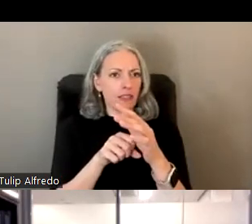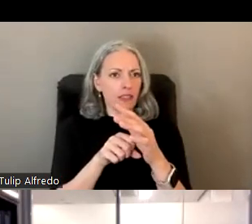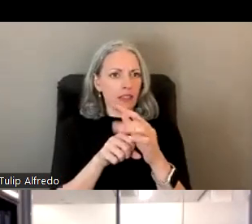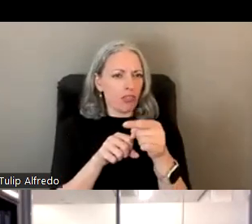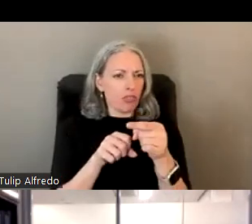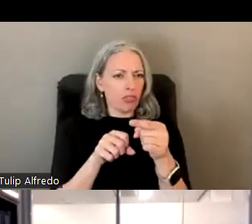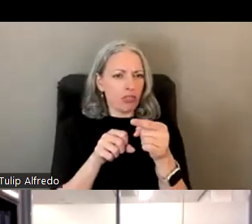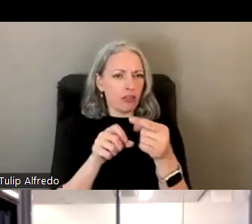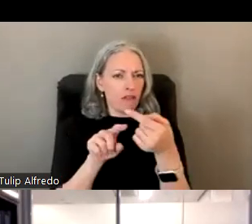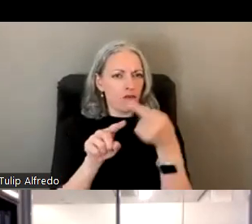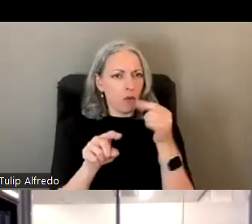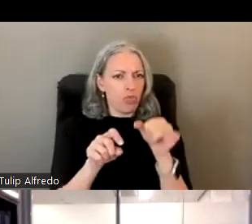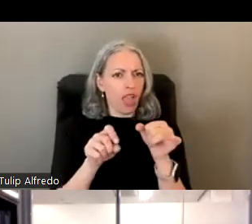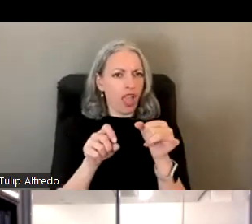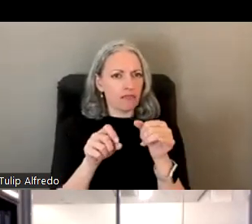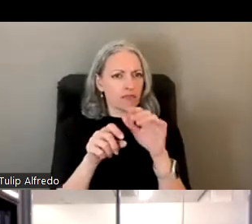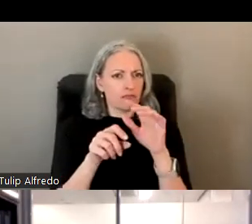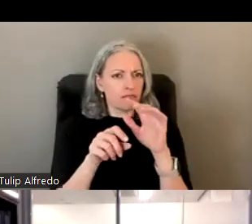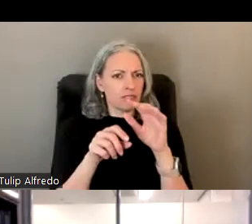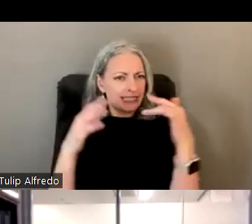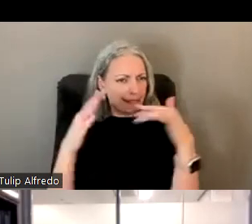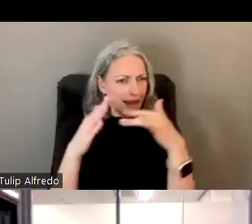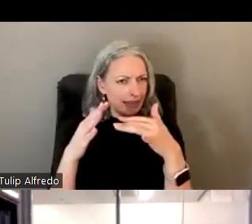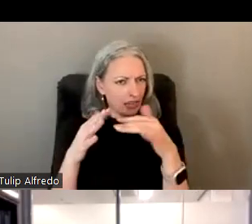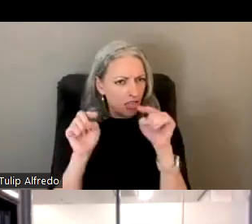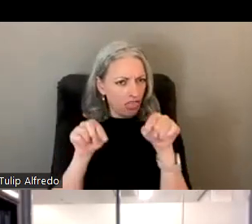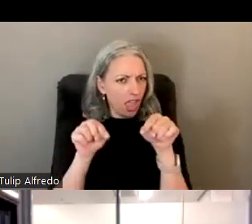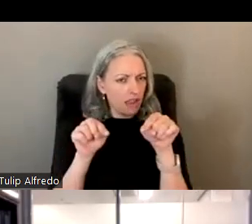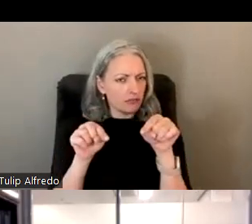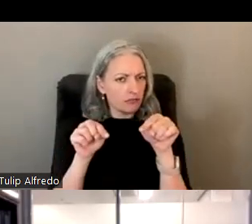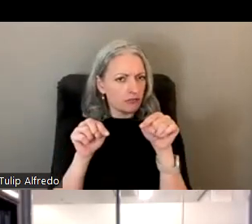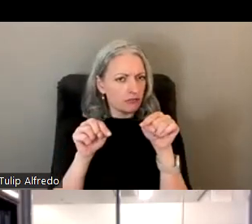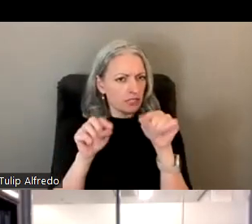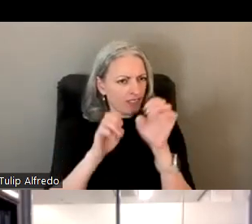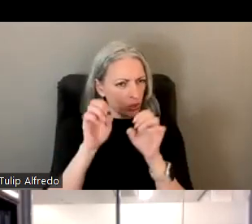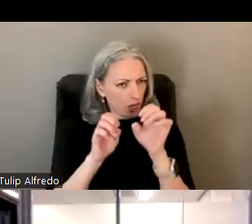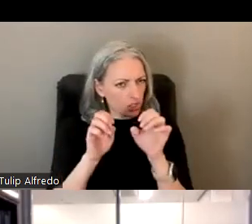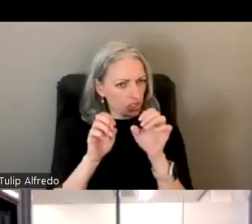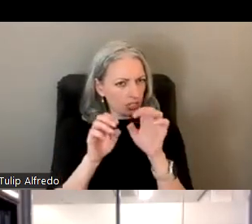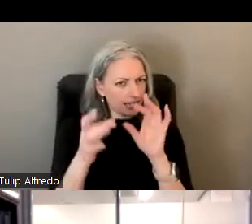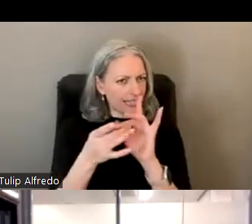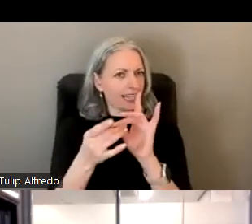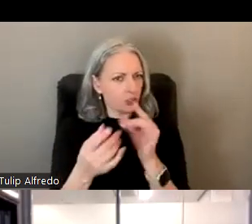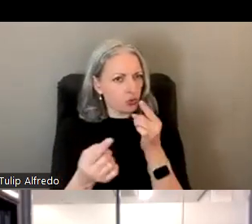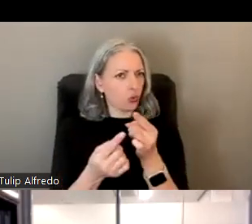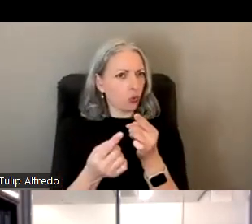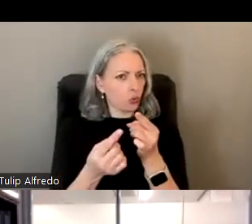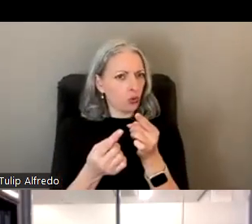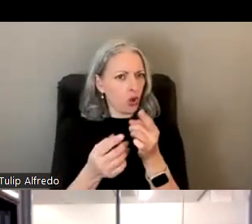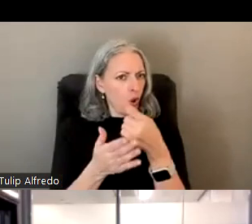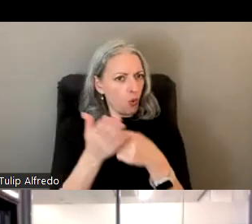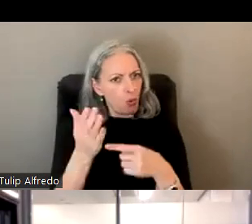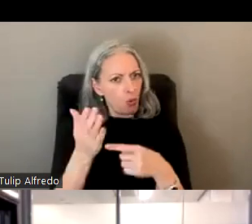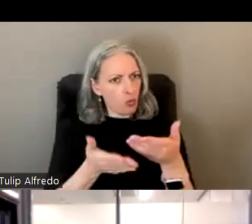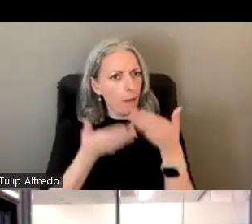outcome from that feasibility study that does it have any tie-in to what we're proposing